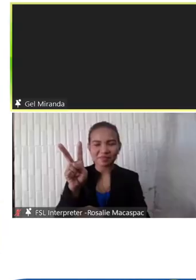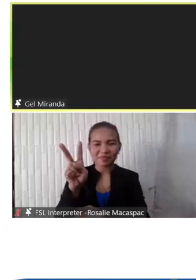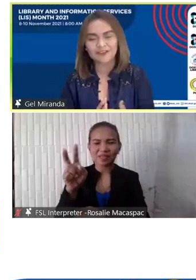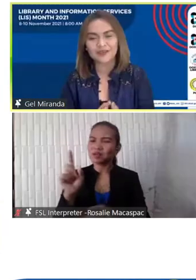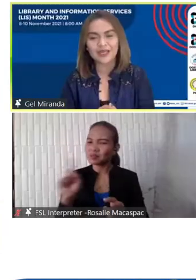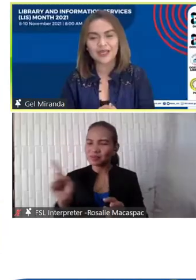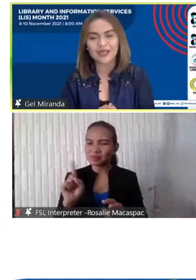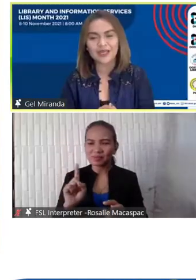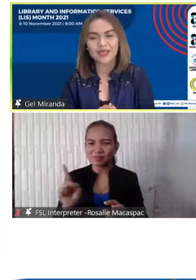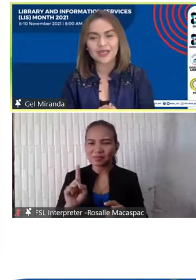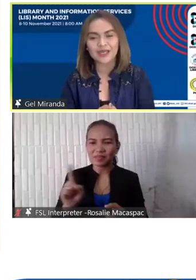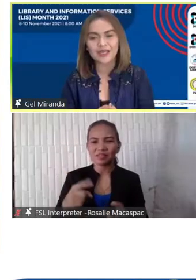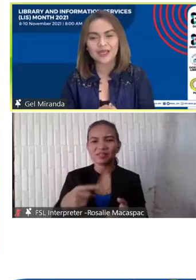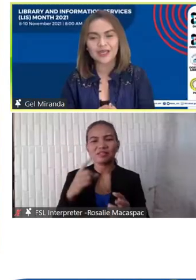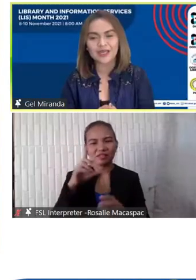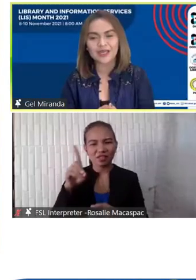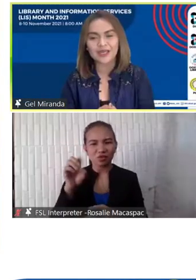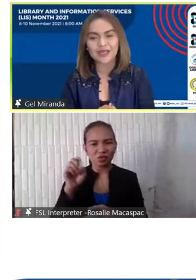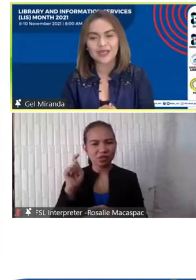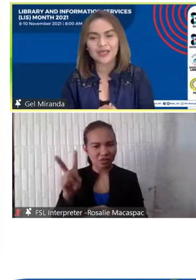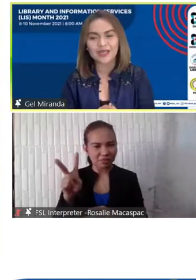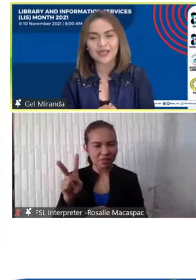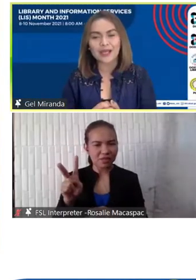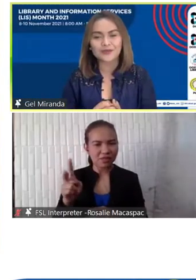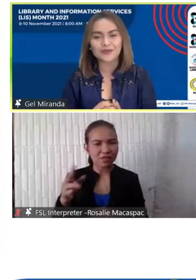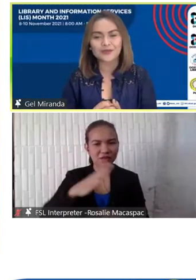ang DOST-STII para dun sa